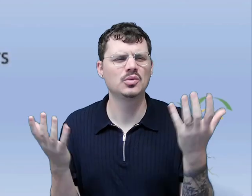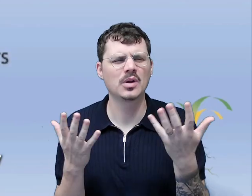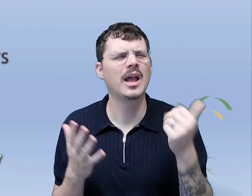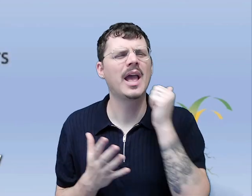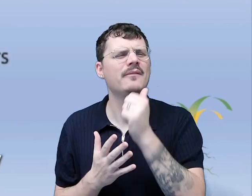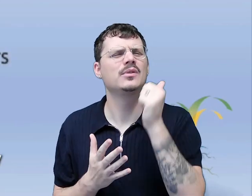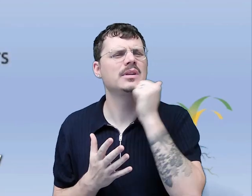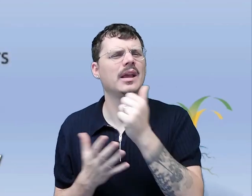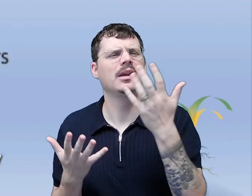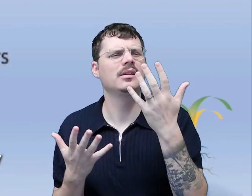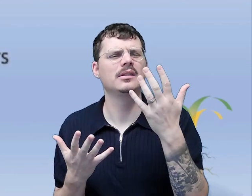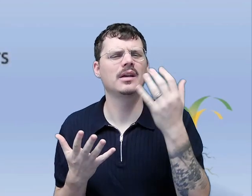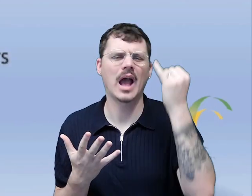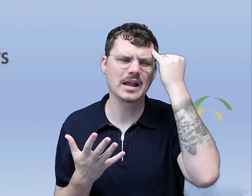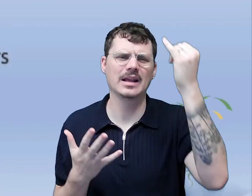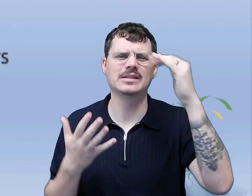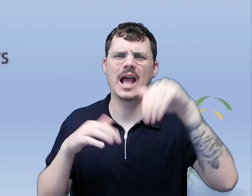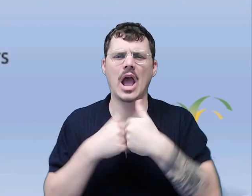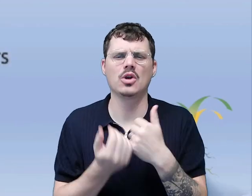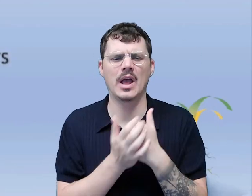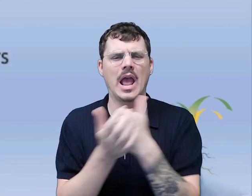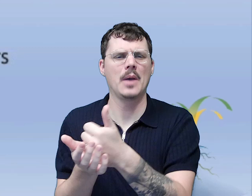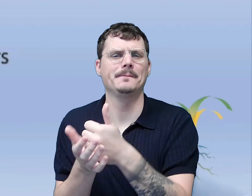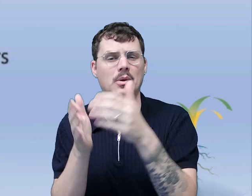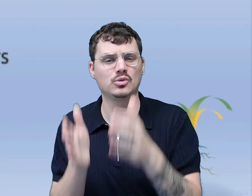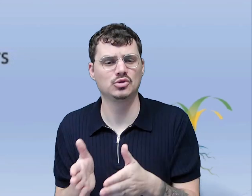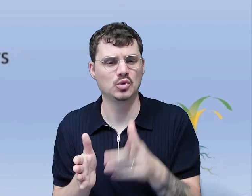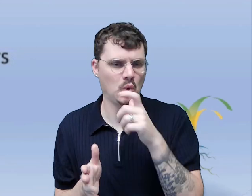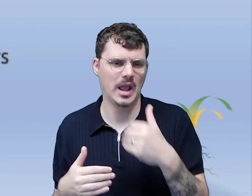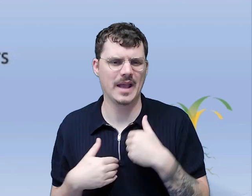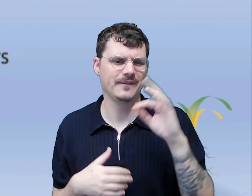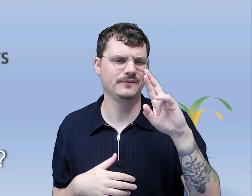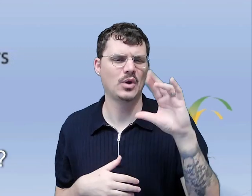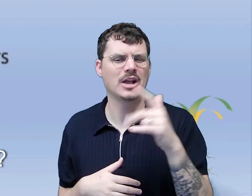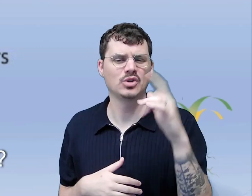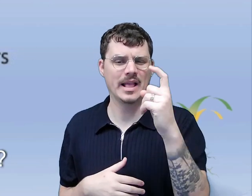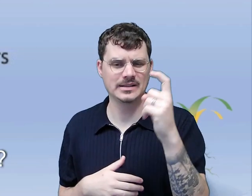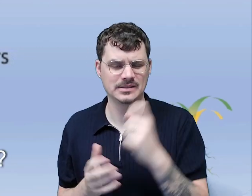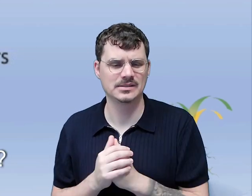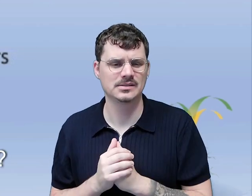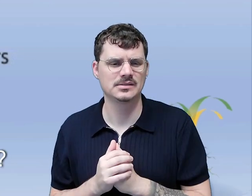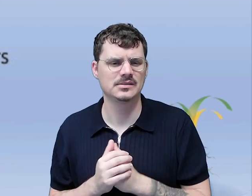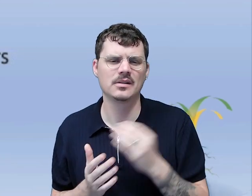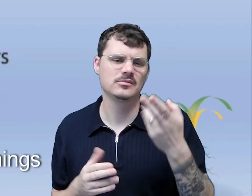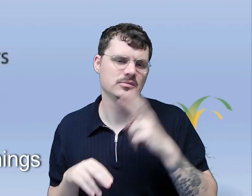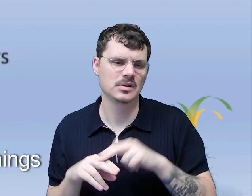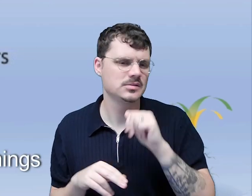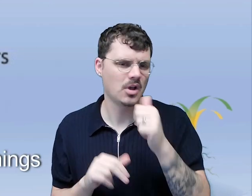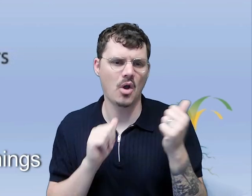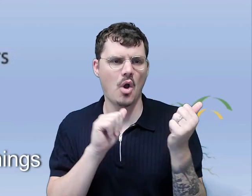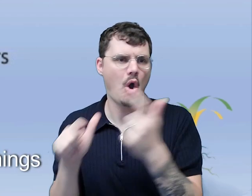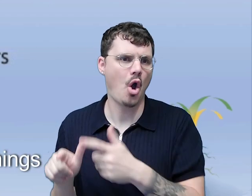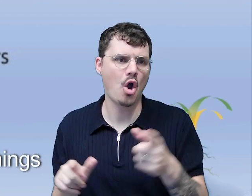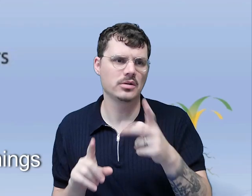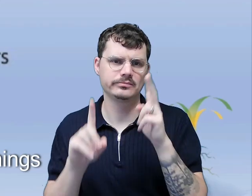So what are some everyday ideas for how to help a person who has Fragile X syndrome. And of